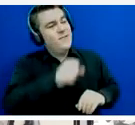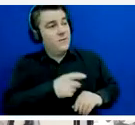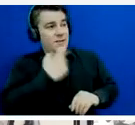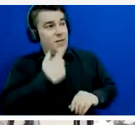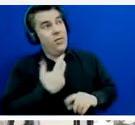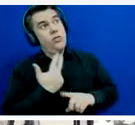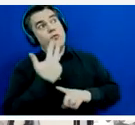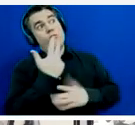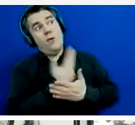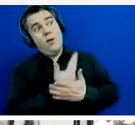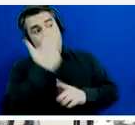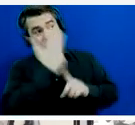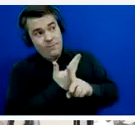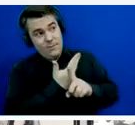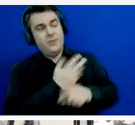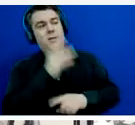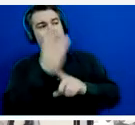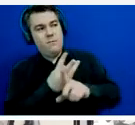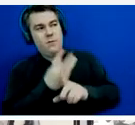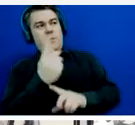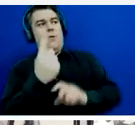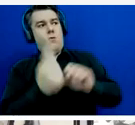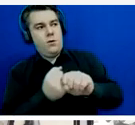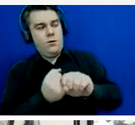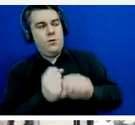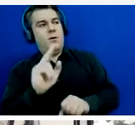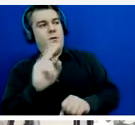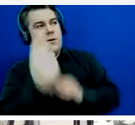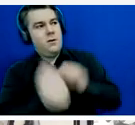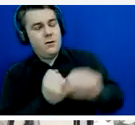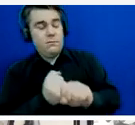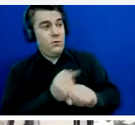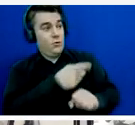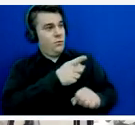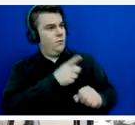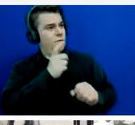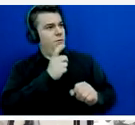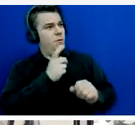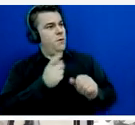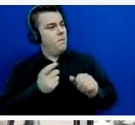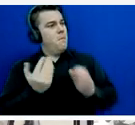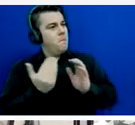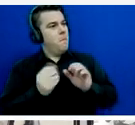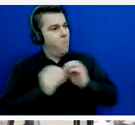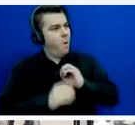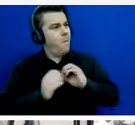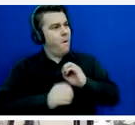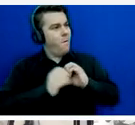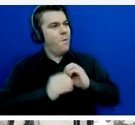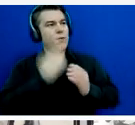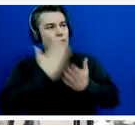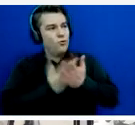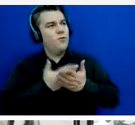and then 6 months and a year. And then like in the second year, like you just kept going. And so the good things kept